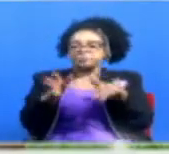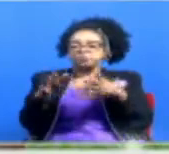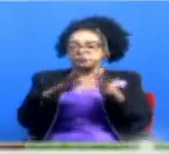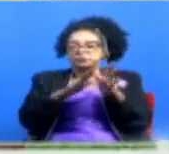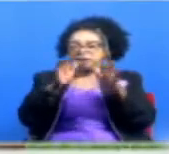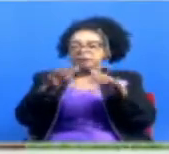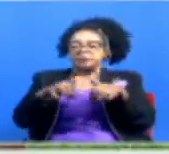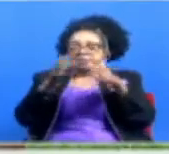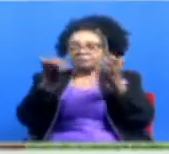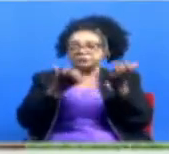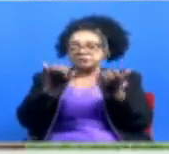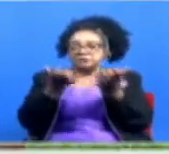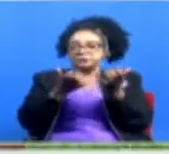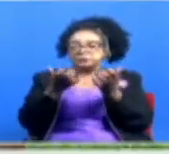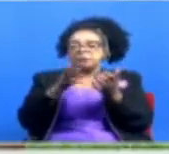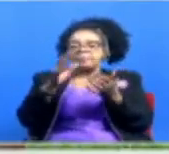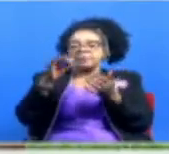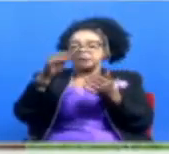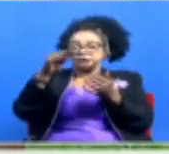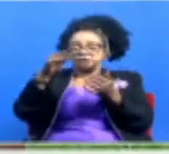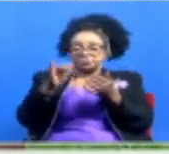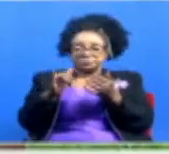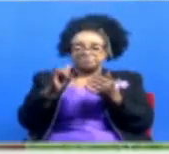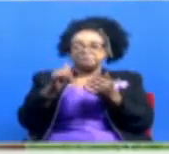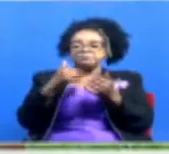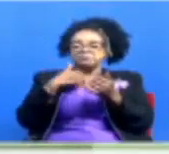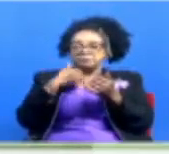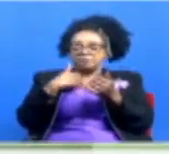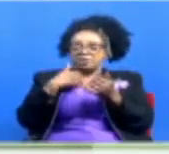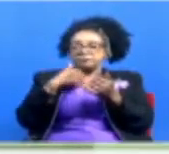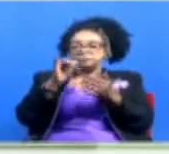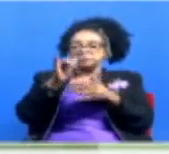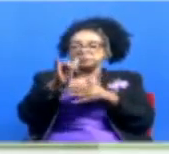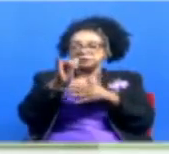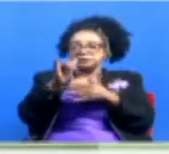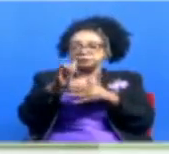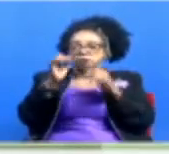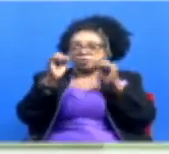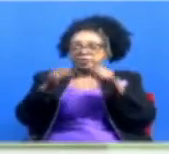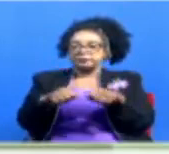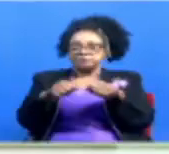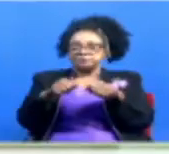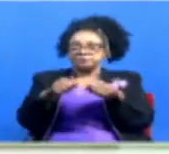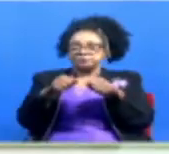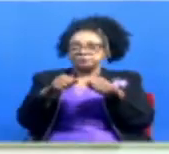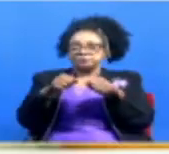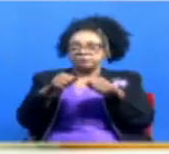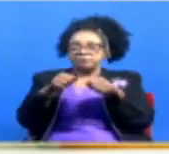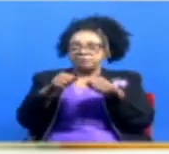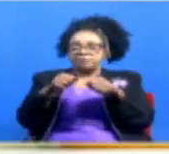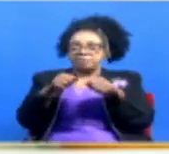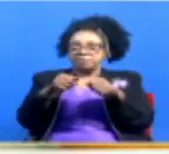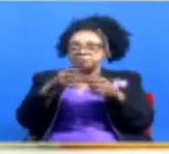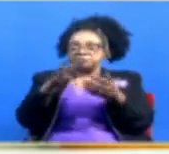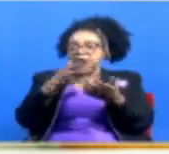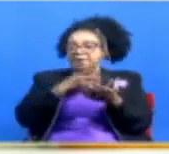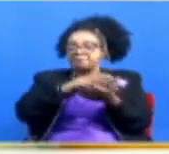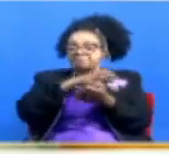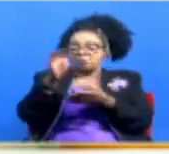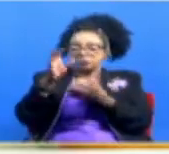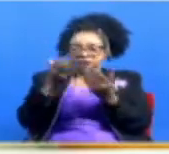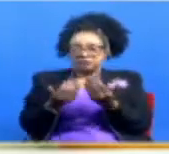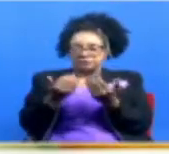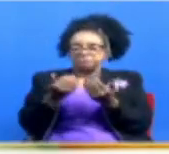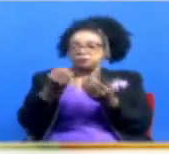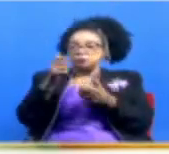and apiculture being one of them. There is a big space, and then we can employ ourselves. So we are doing value